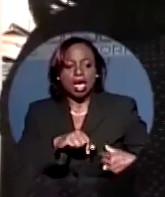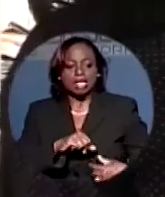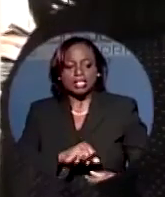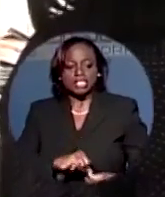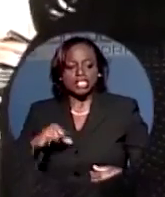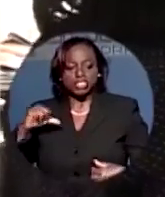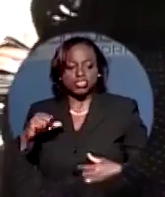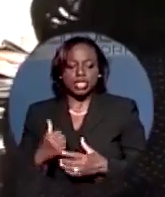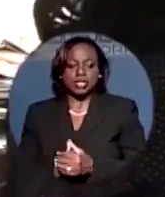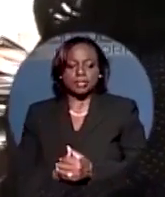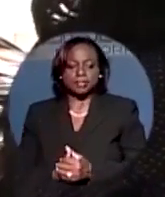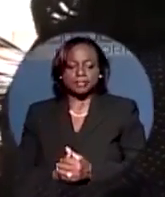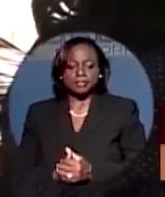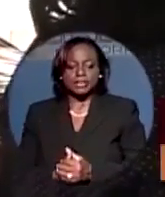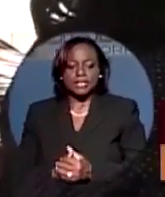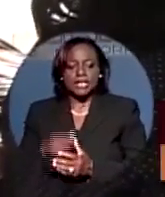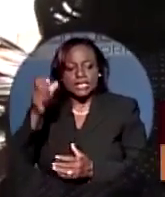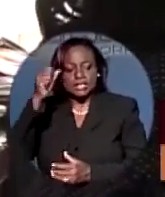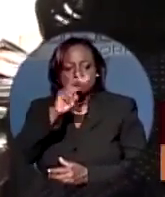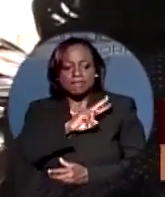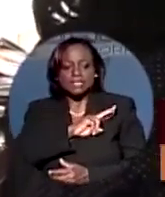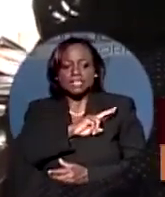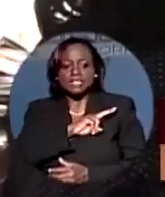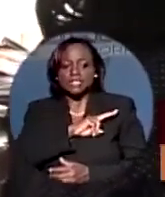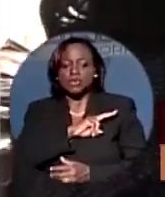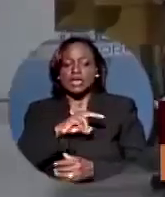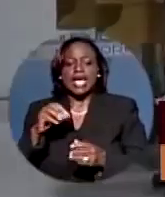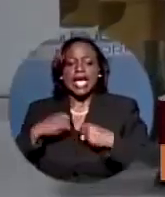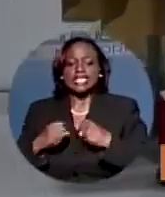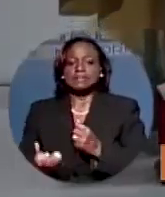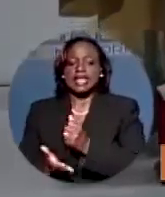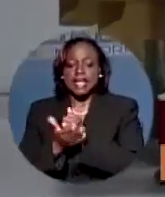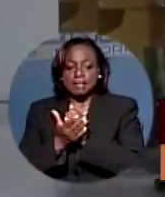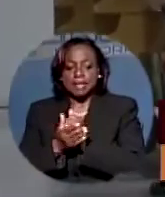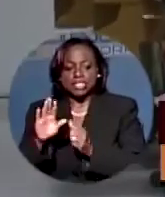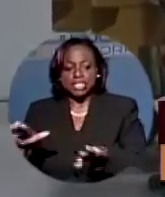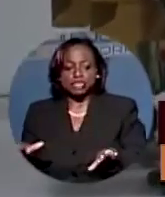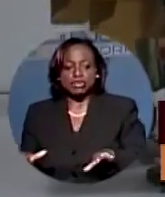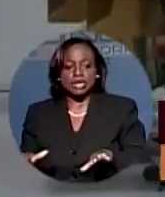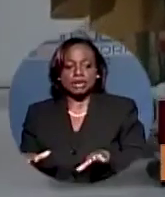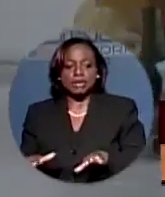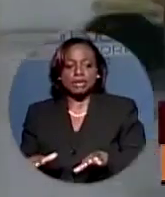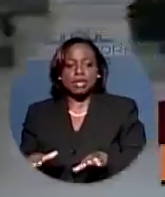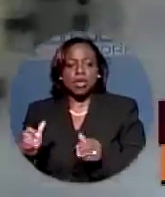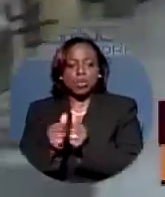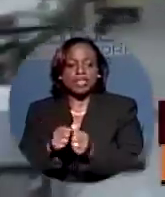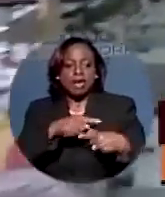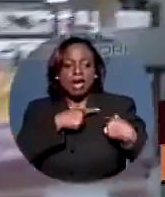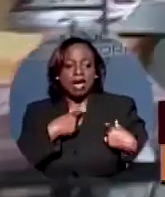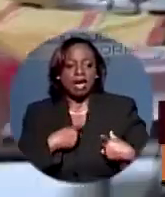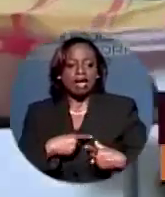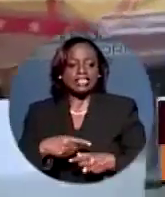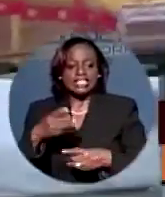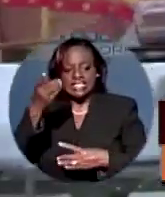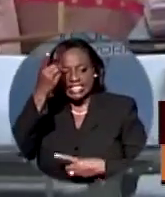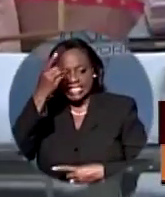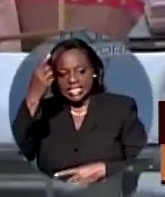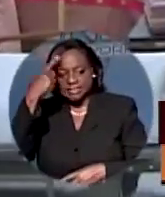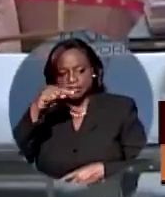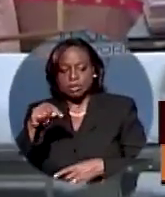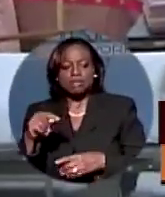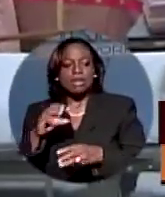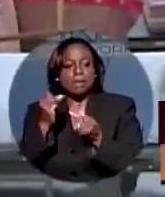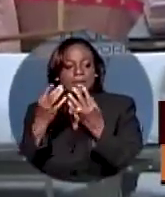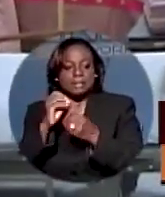Thus, the Victor Sassoon Heart Foundation has been coming to the aid of children suffering from heart disease for over 50 years, and executives fear that for the